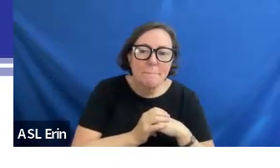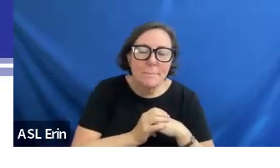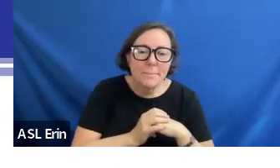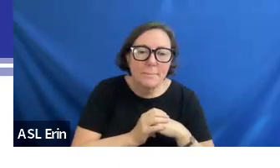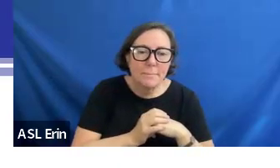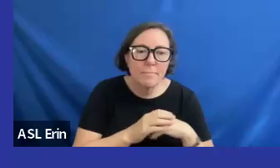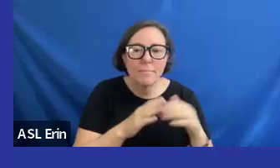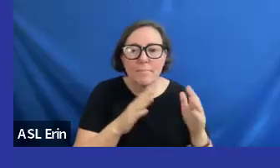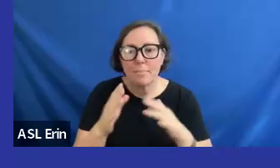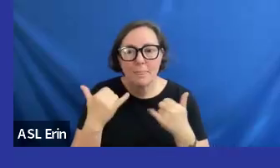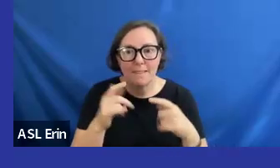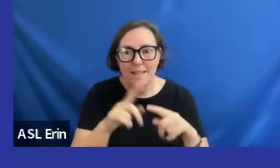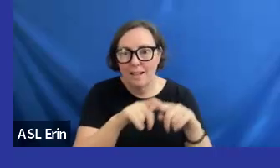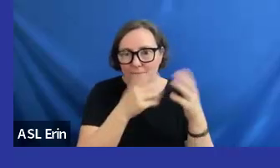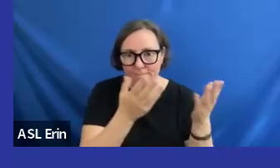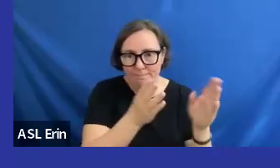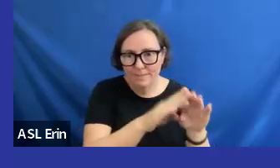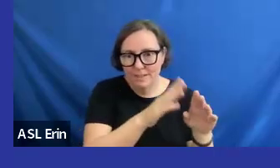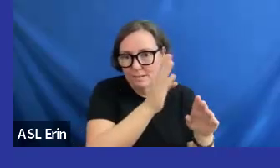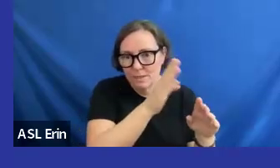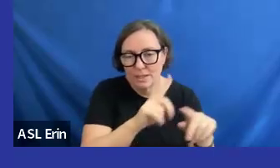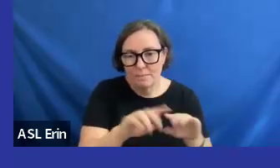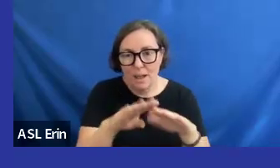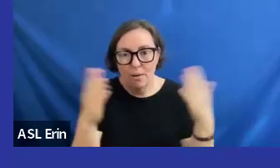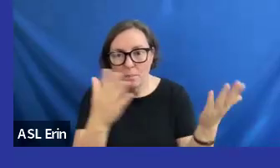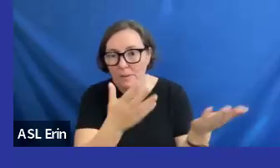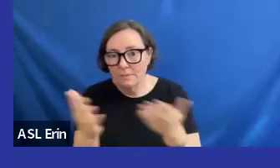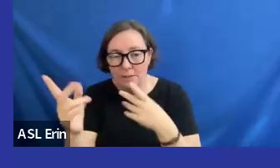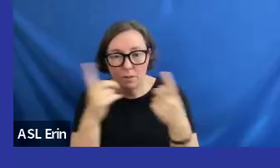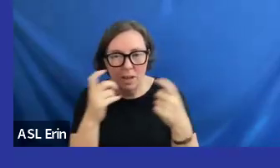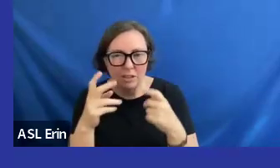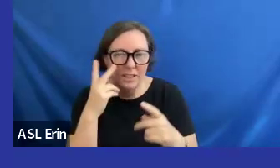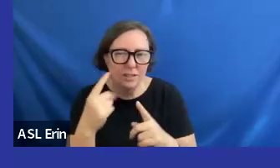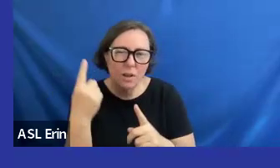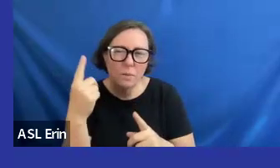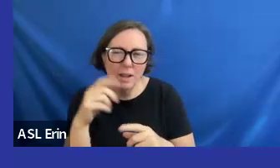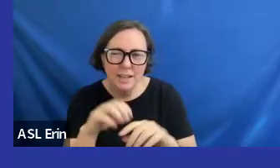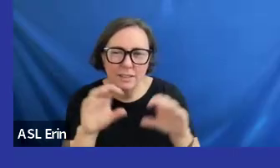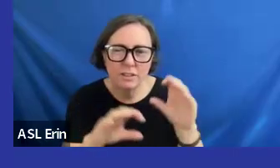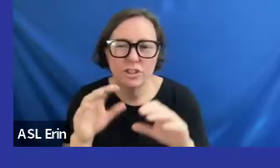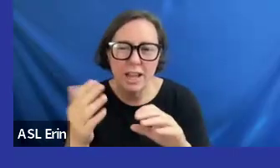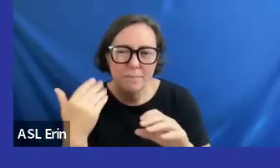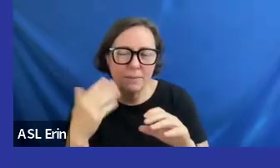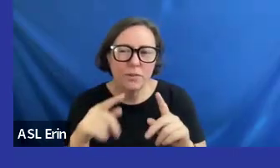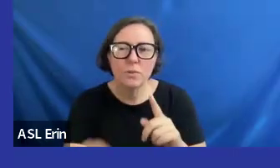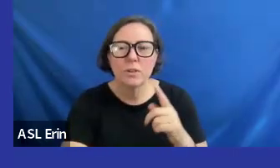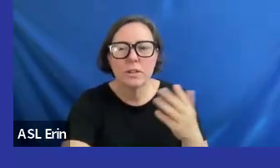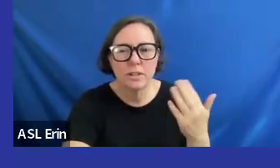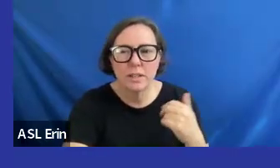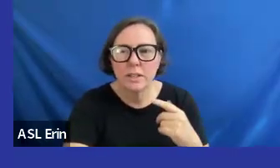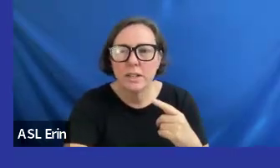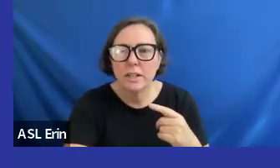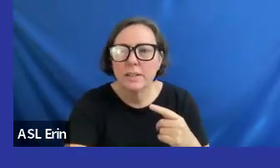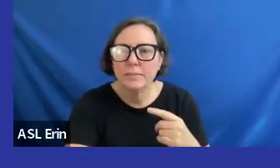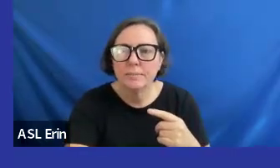And Sure. we'll open it up to questions at this point. Yeah, I saw a question in the chat when we were watching the